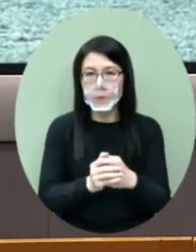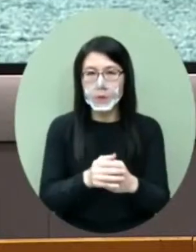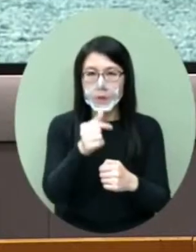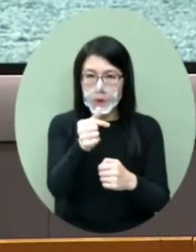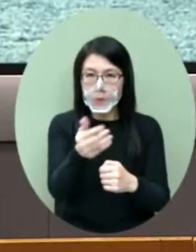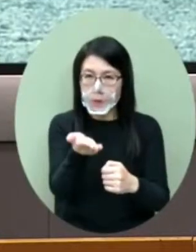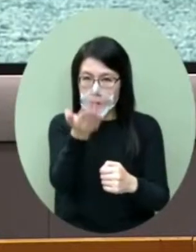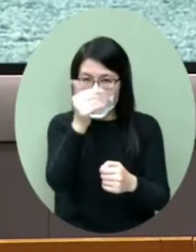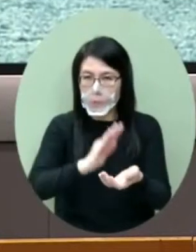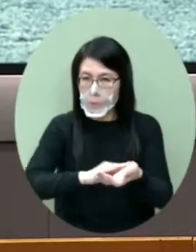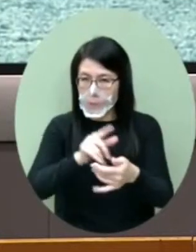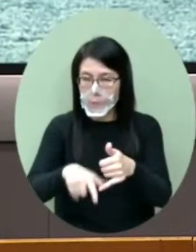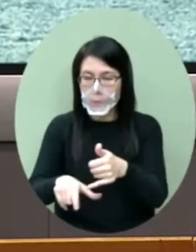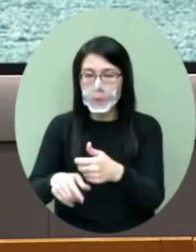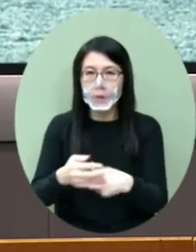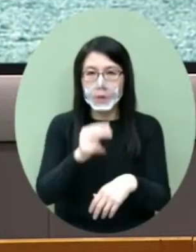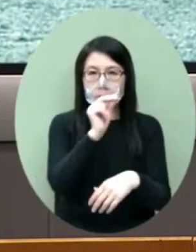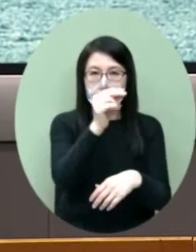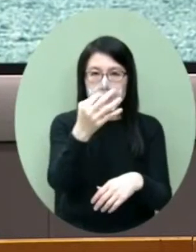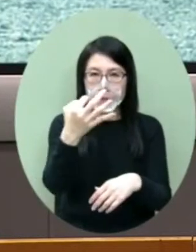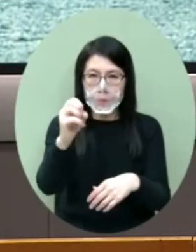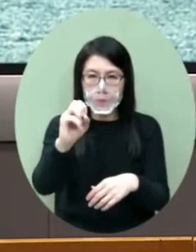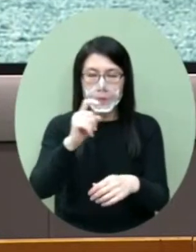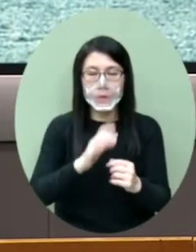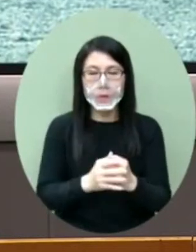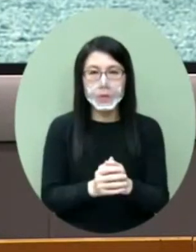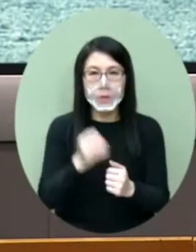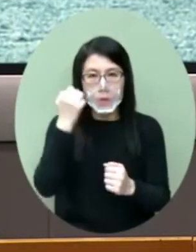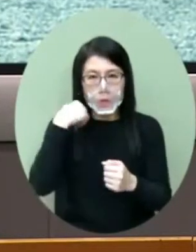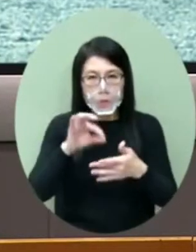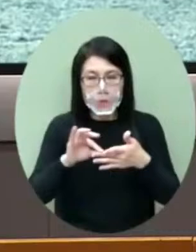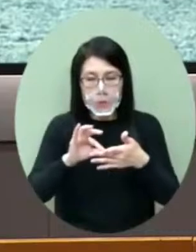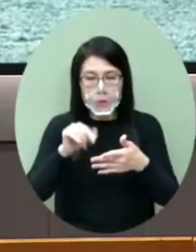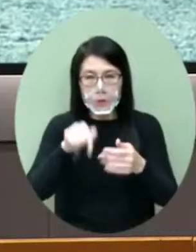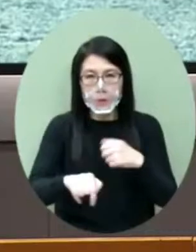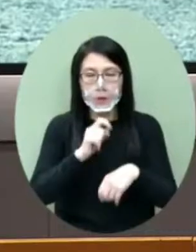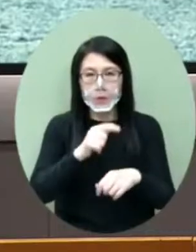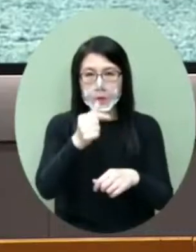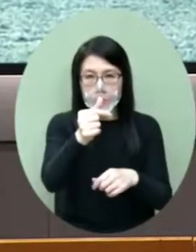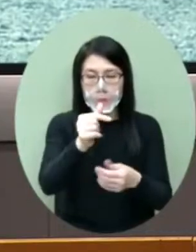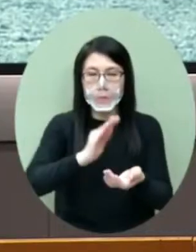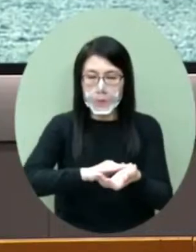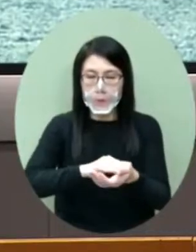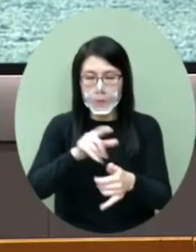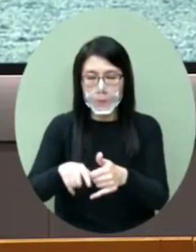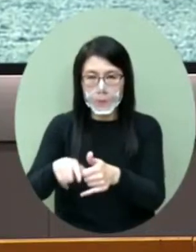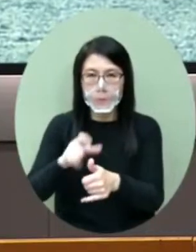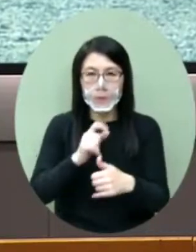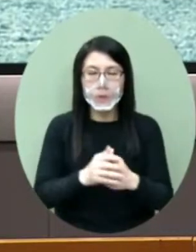248 cases involving the care homes for the disabled